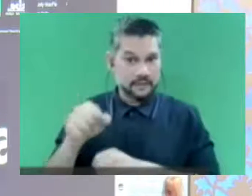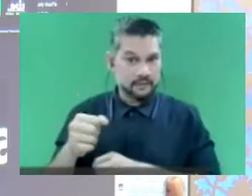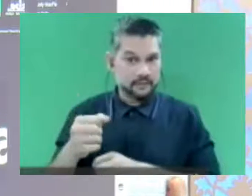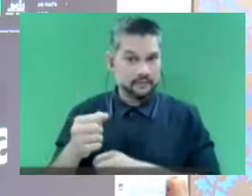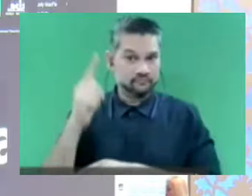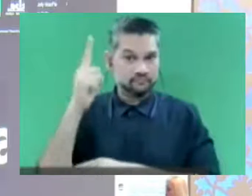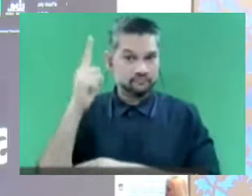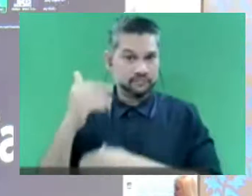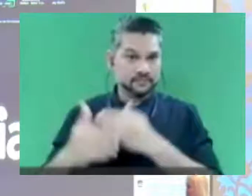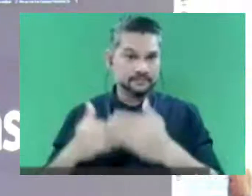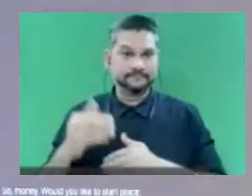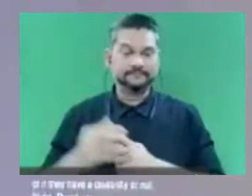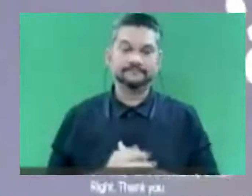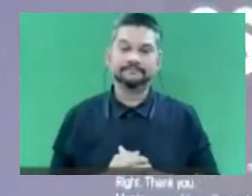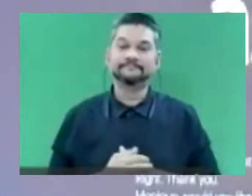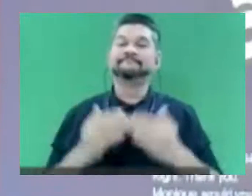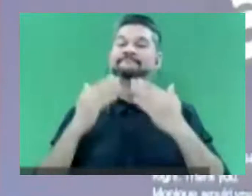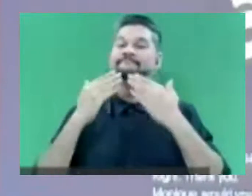Right, thank you, Gunela.